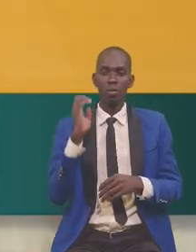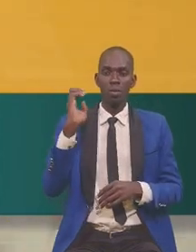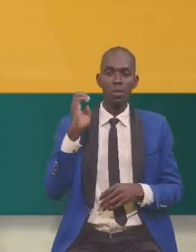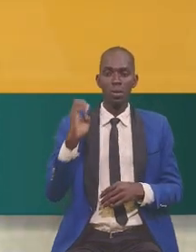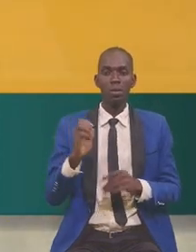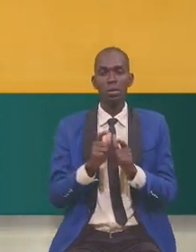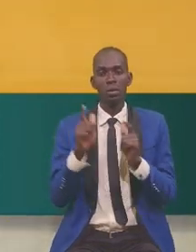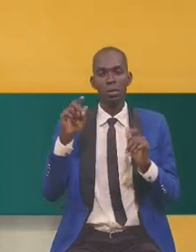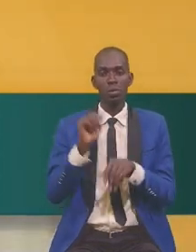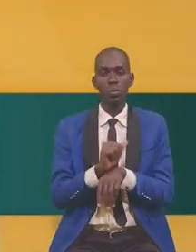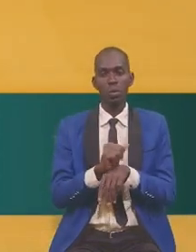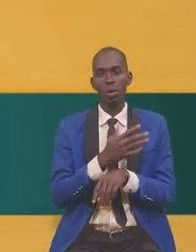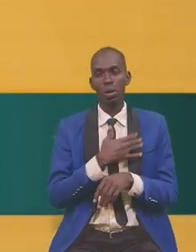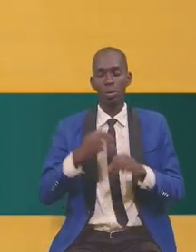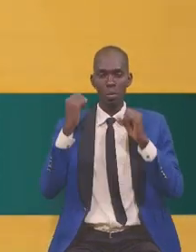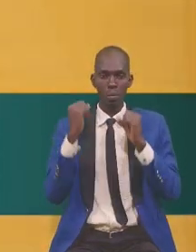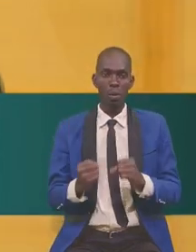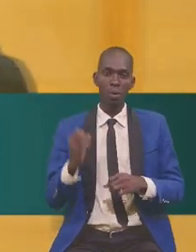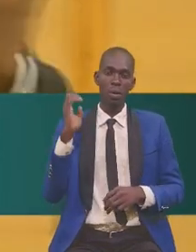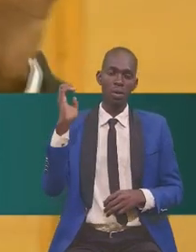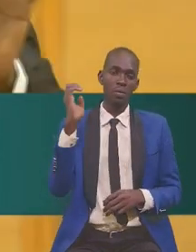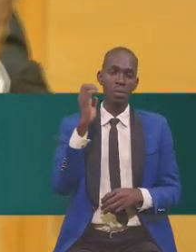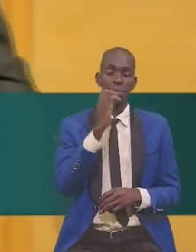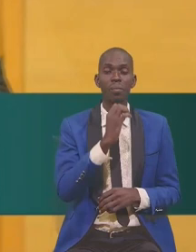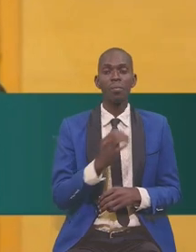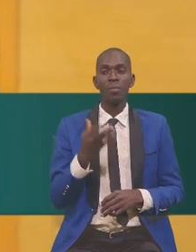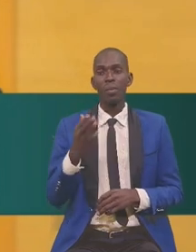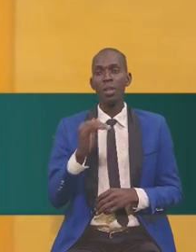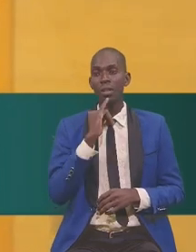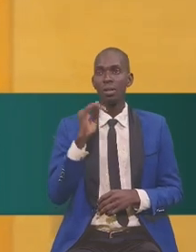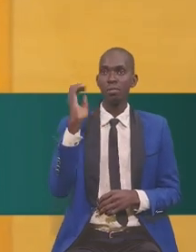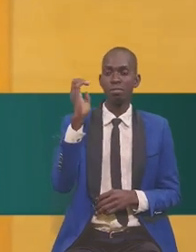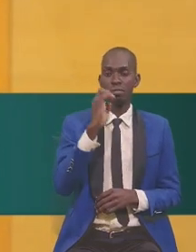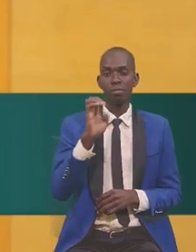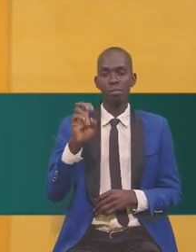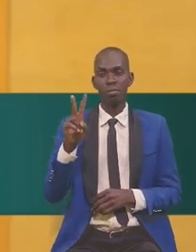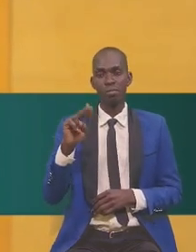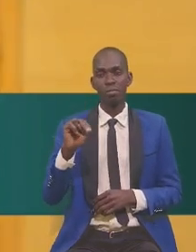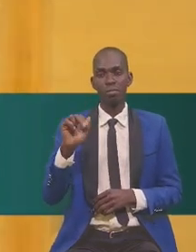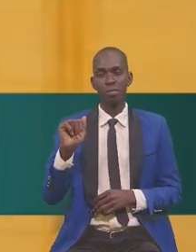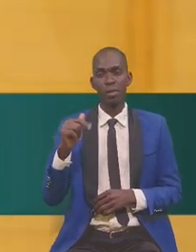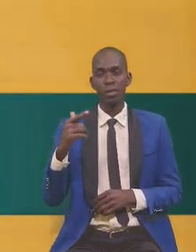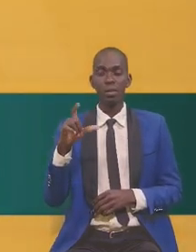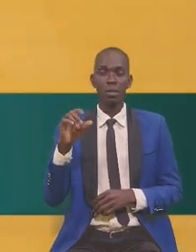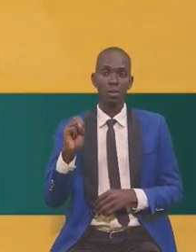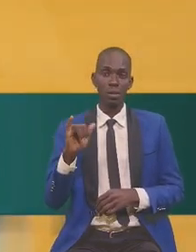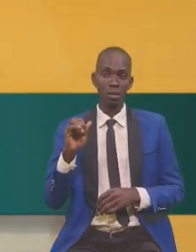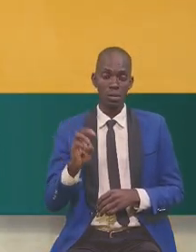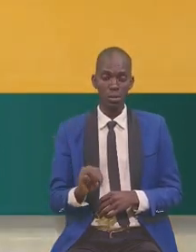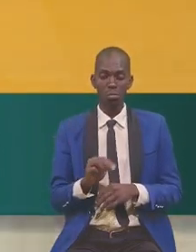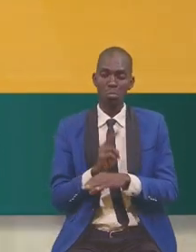power evangelism. This evangelism, normal evangelism. This